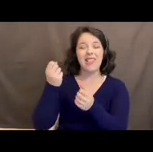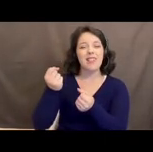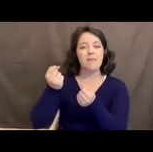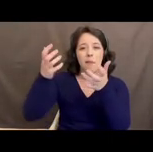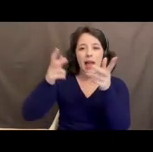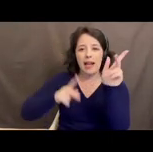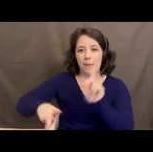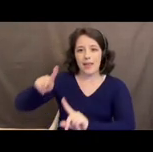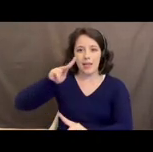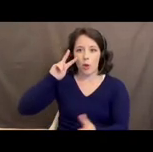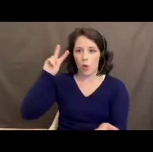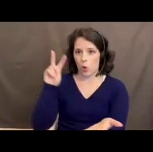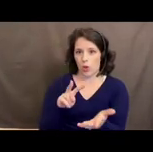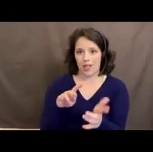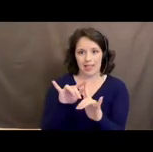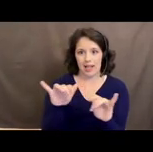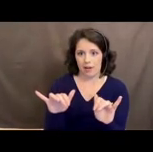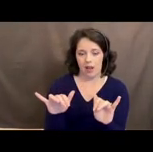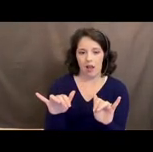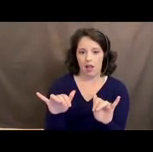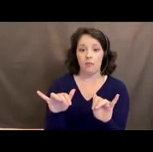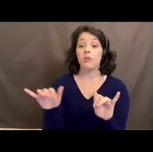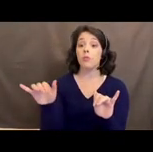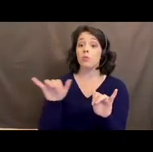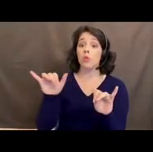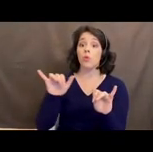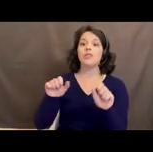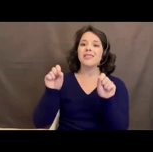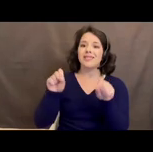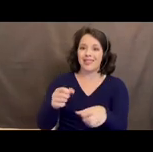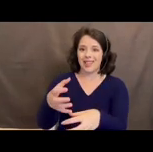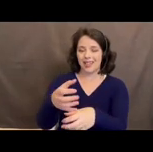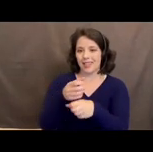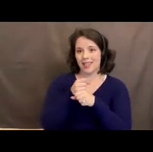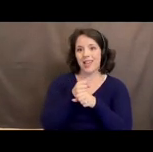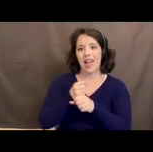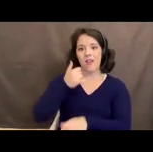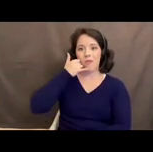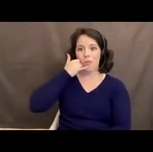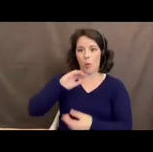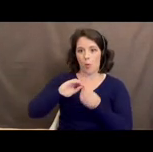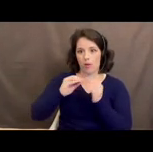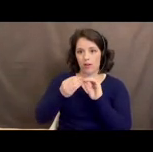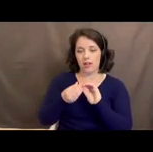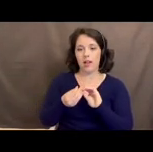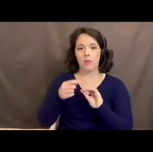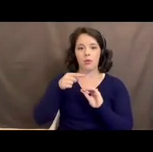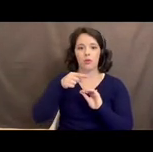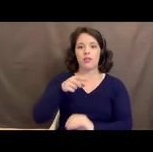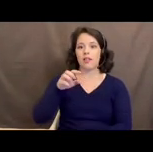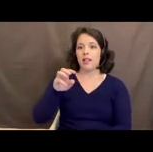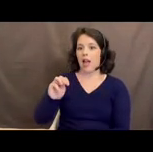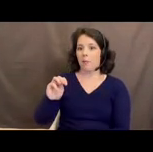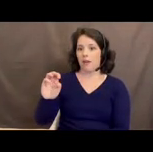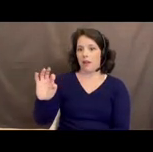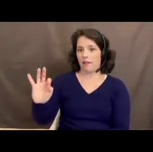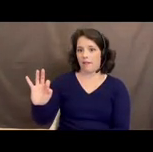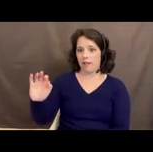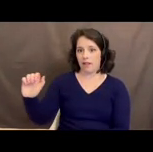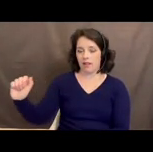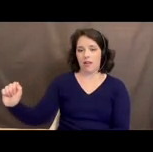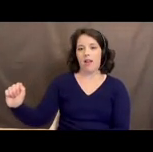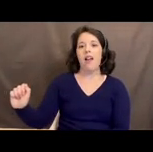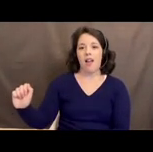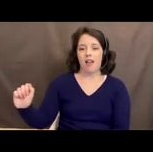phone number that can receive multi-factor authentication. So the three key steps are: one, to create a